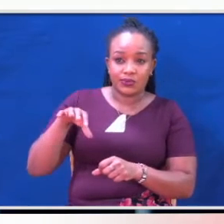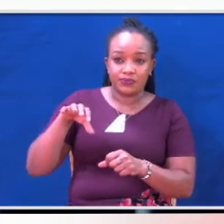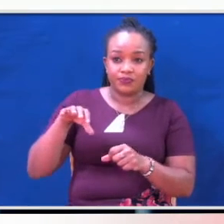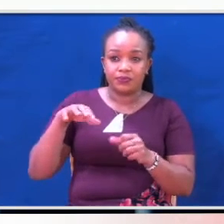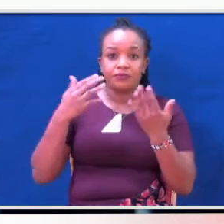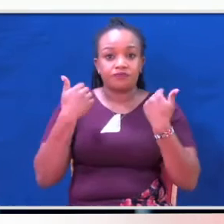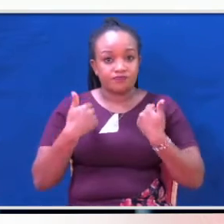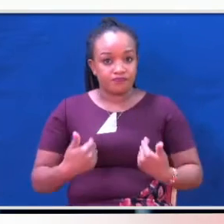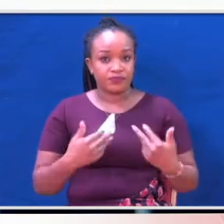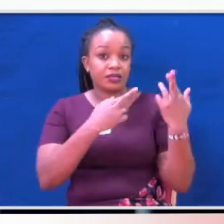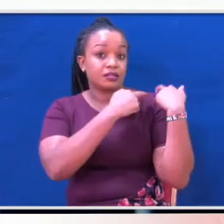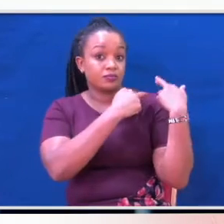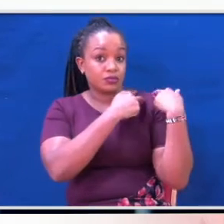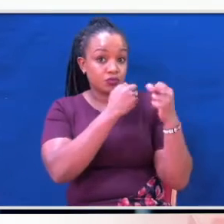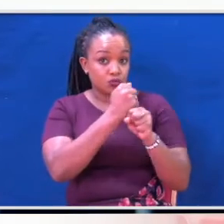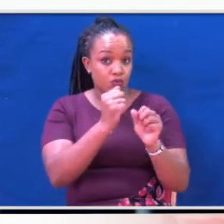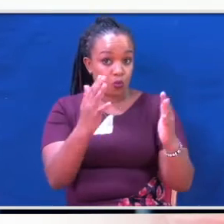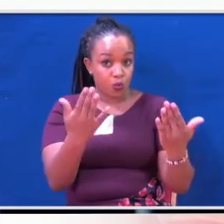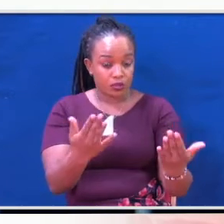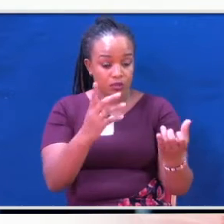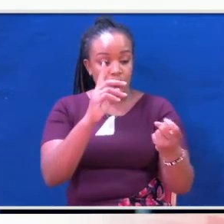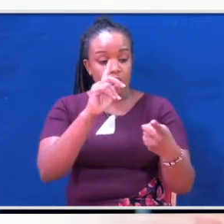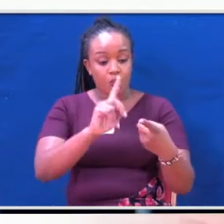industry to do the following. One,